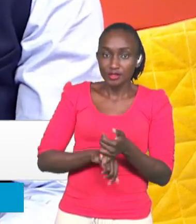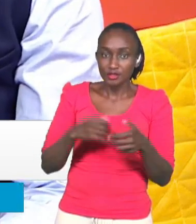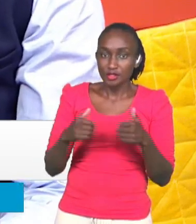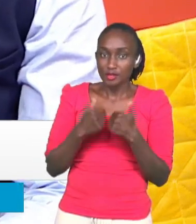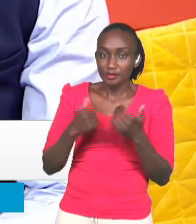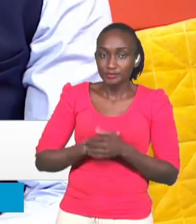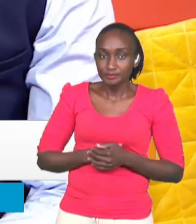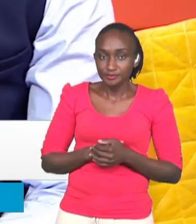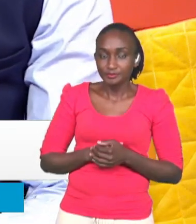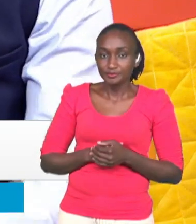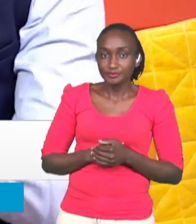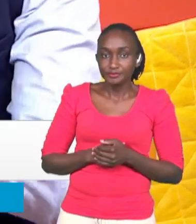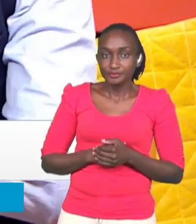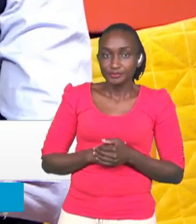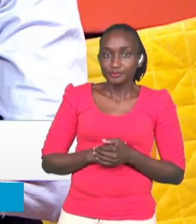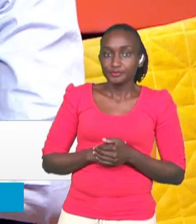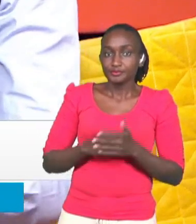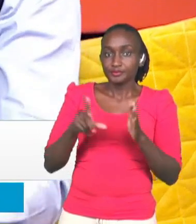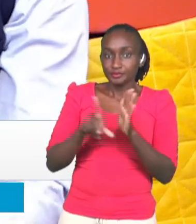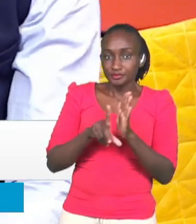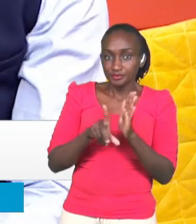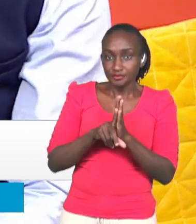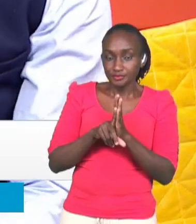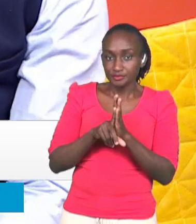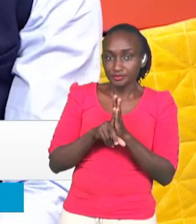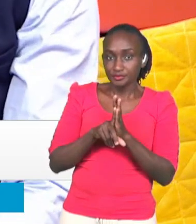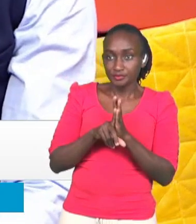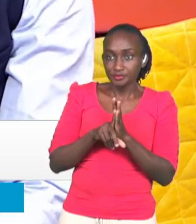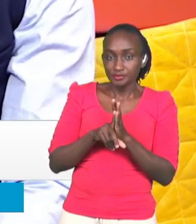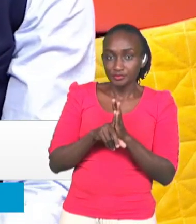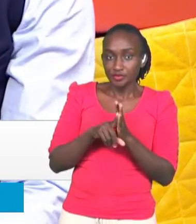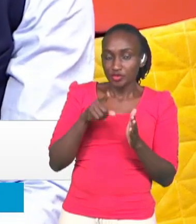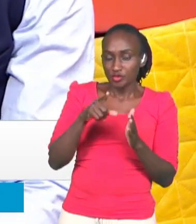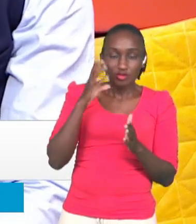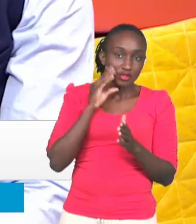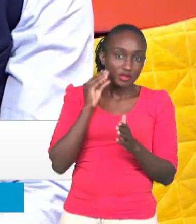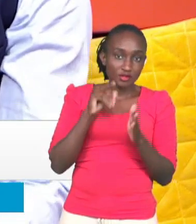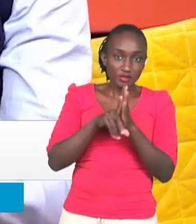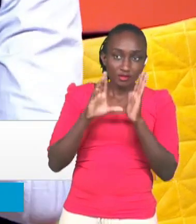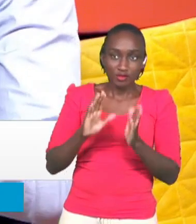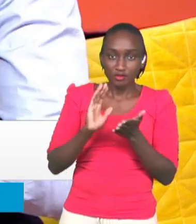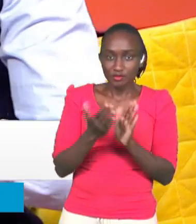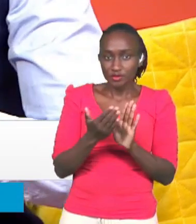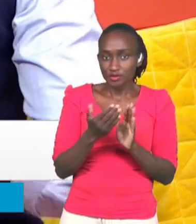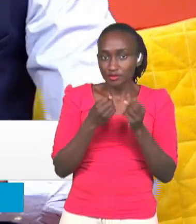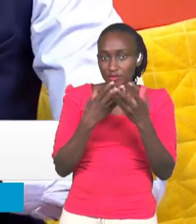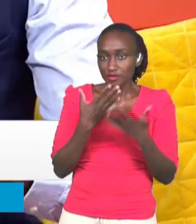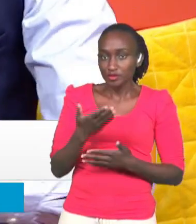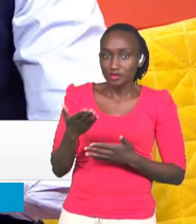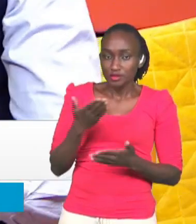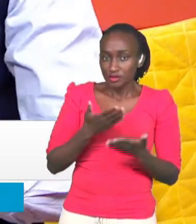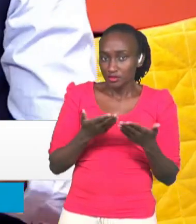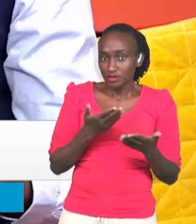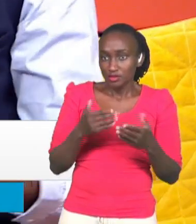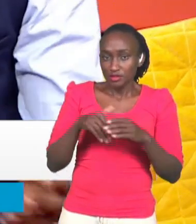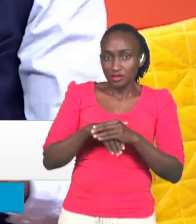down. Now, from a legal perspective, you're an experienced lawyer, you've faced these things. At least